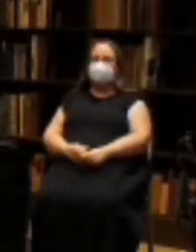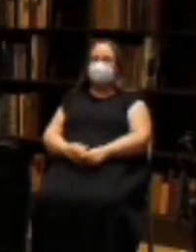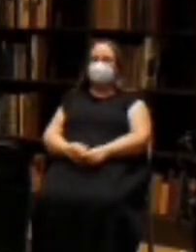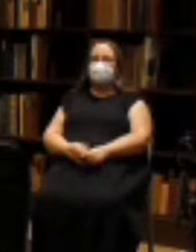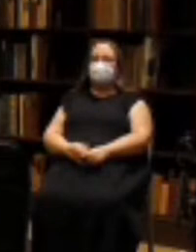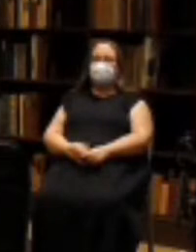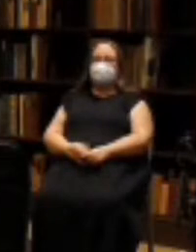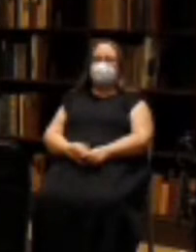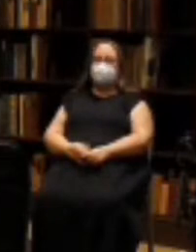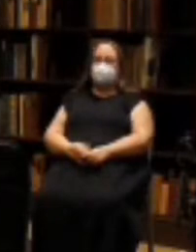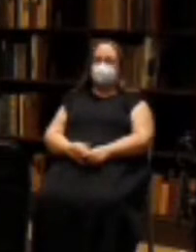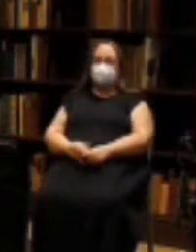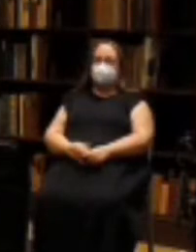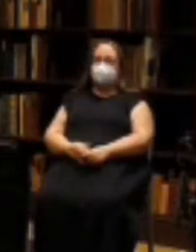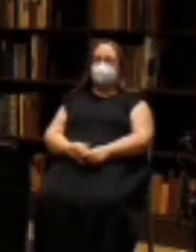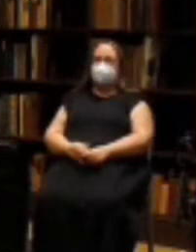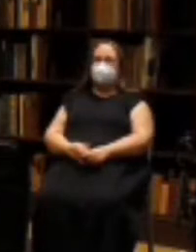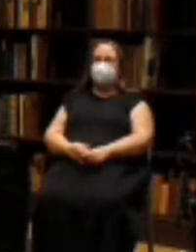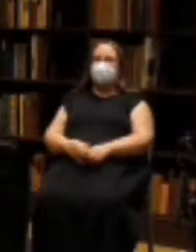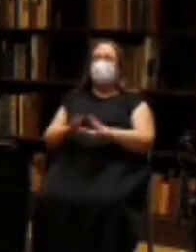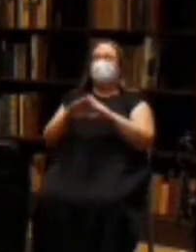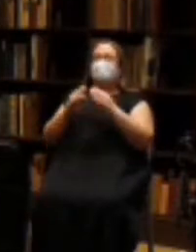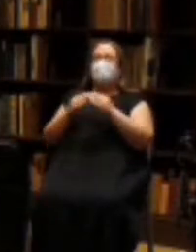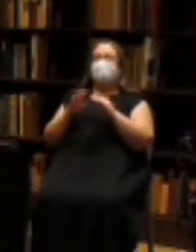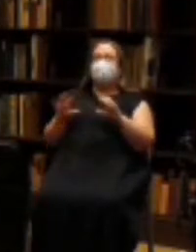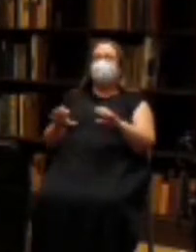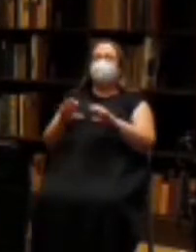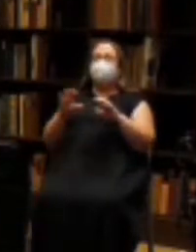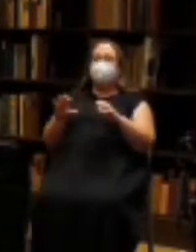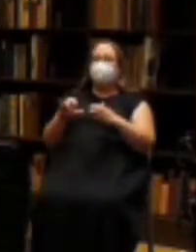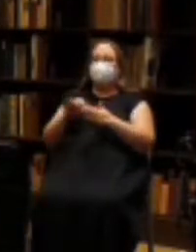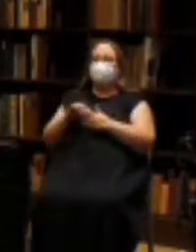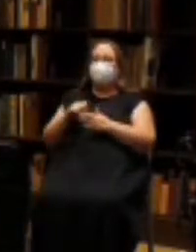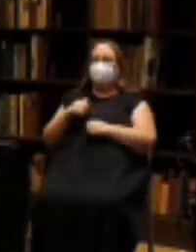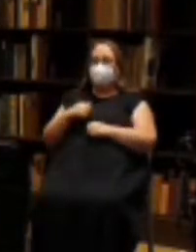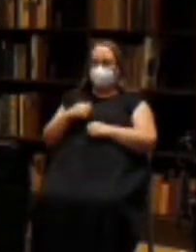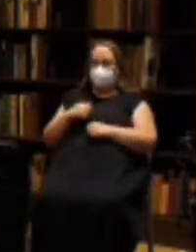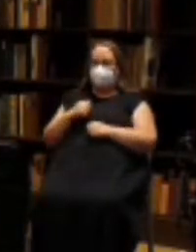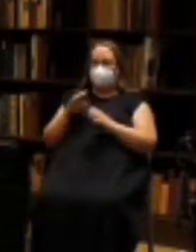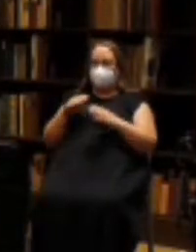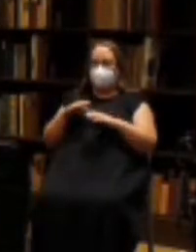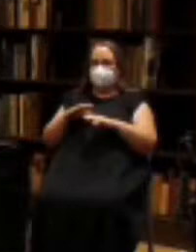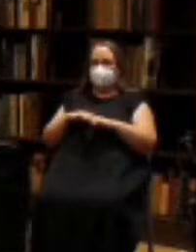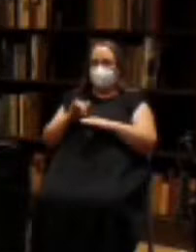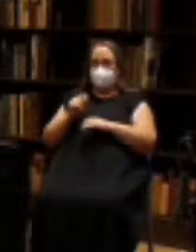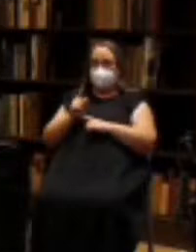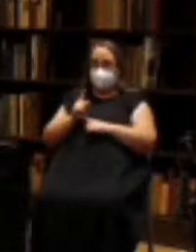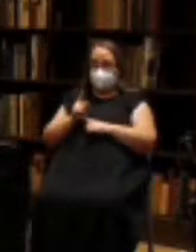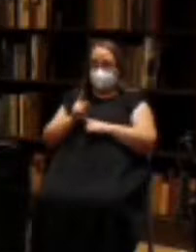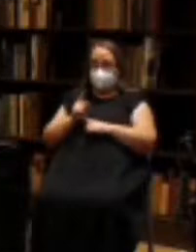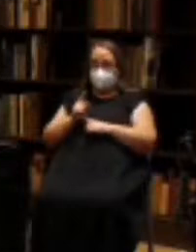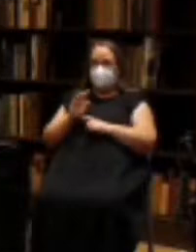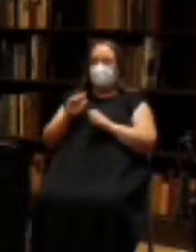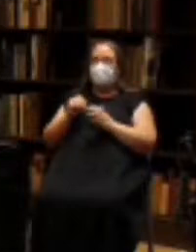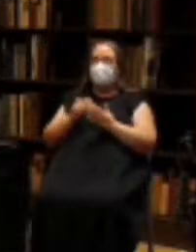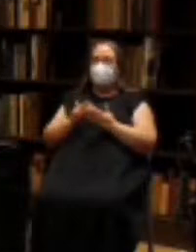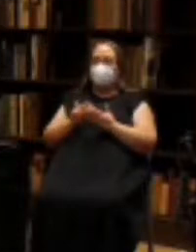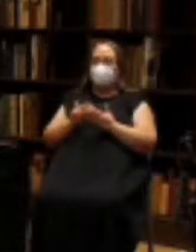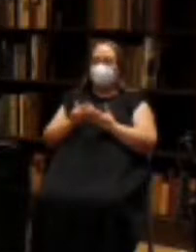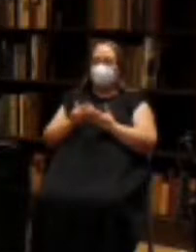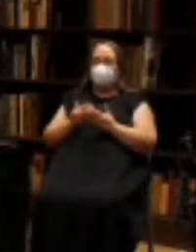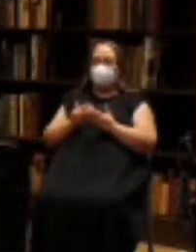No, I would say that the organizations and activities that I've been focusing on at the moment all sort